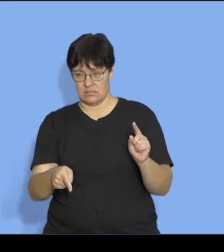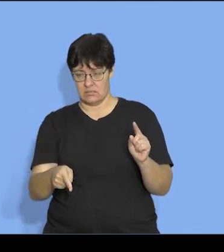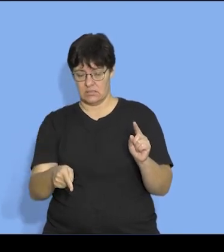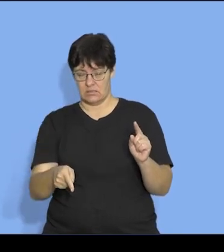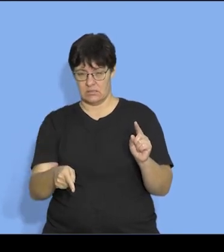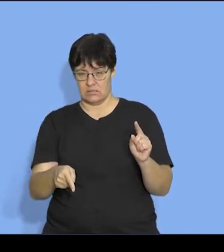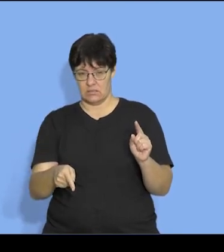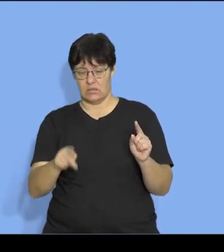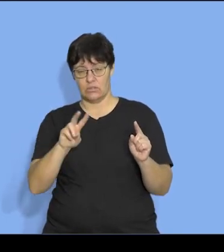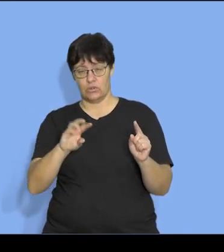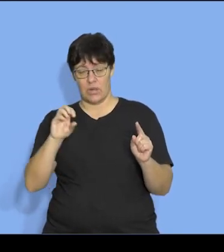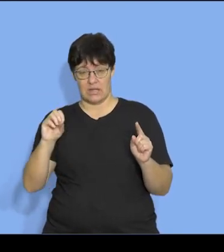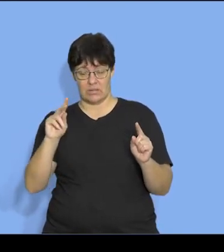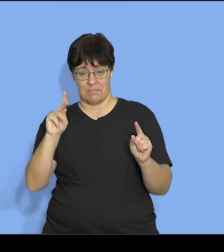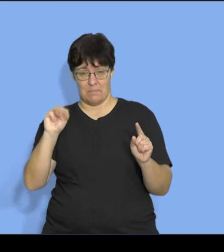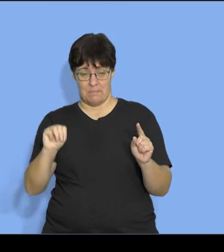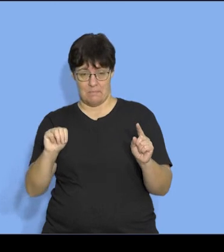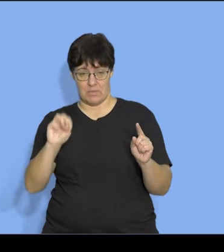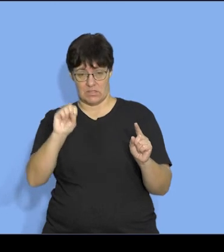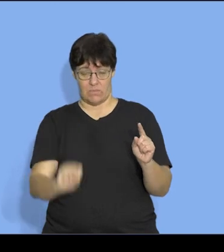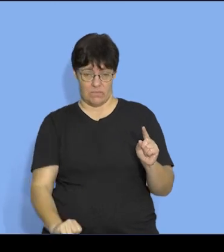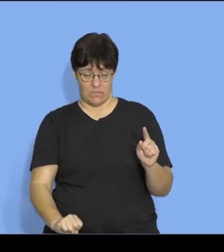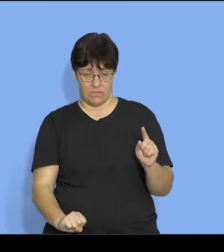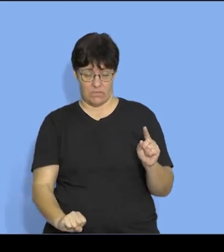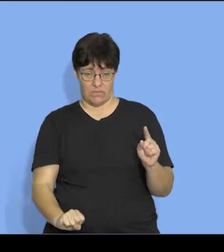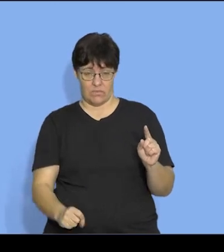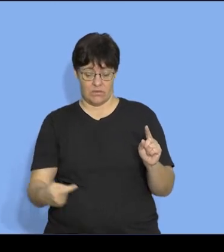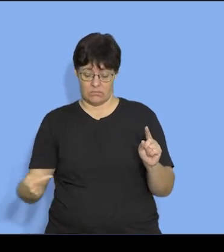then it went 200 kilometers south,